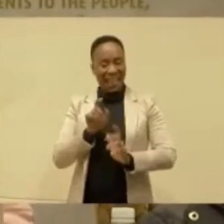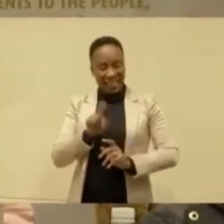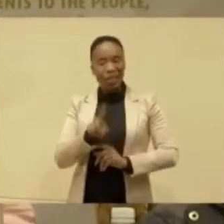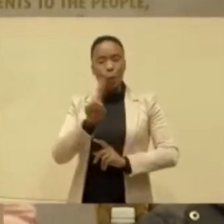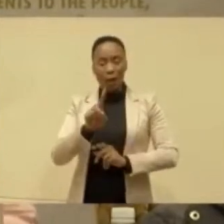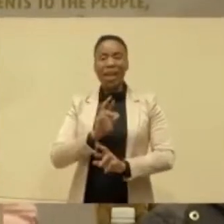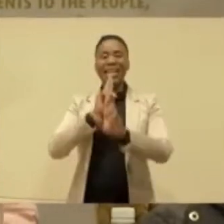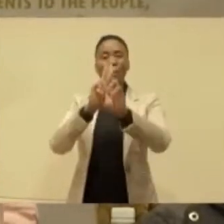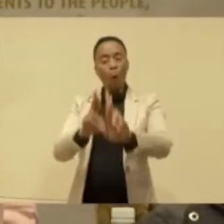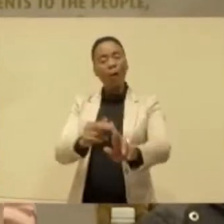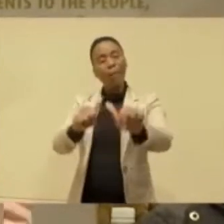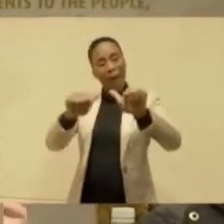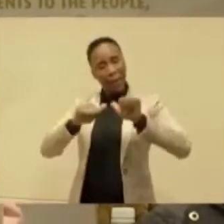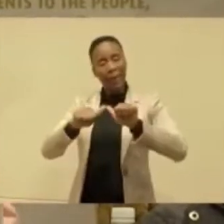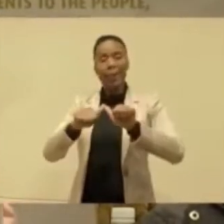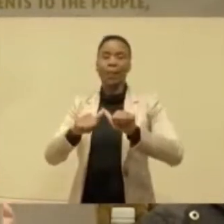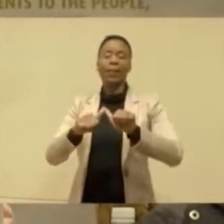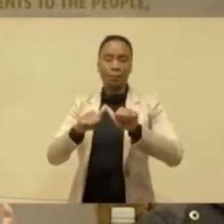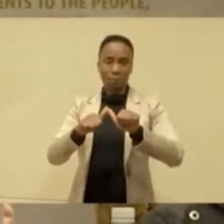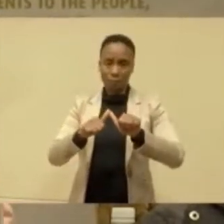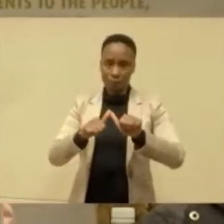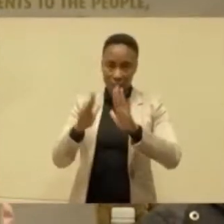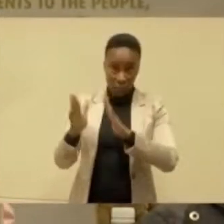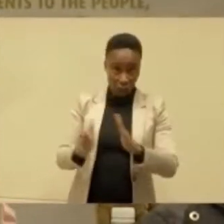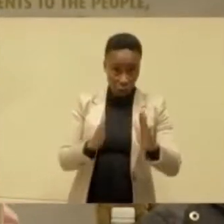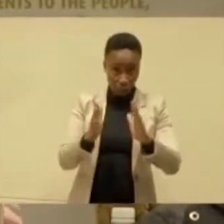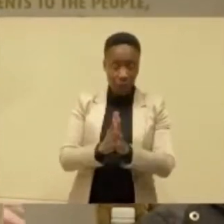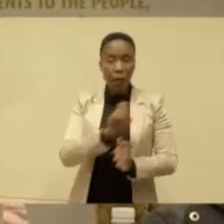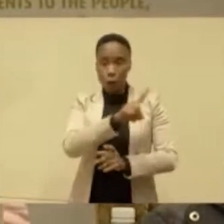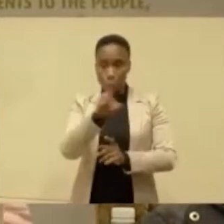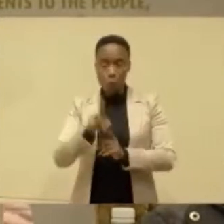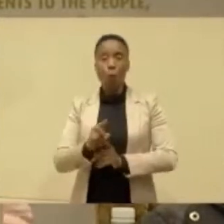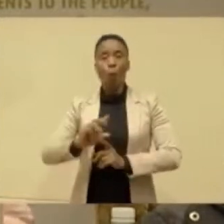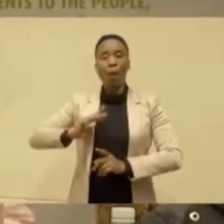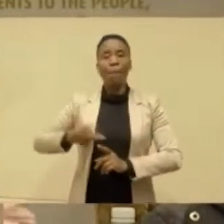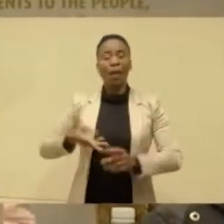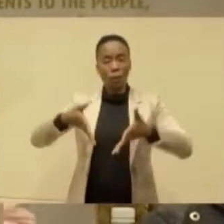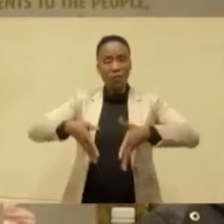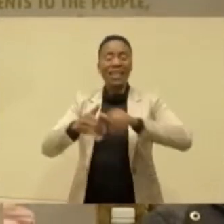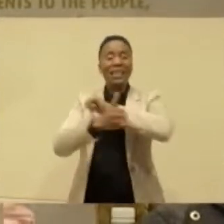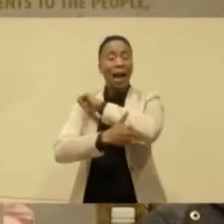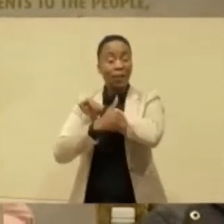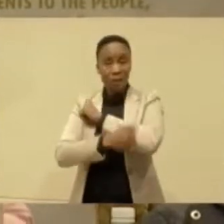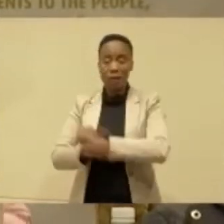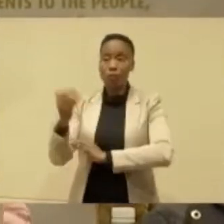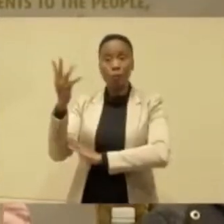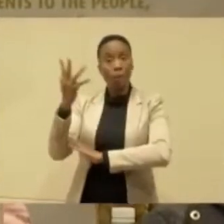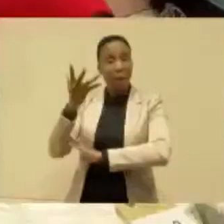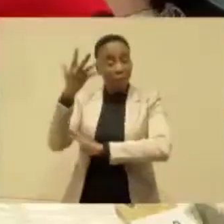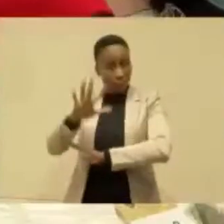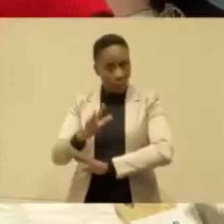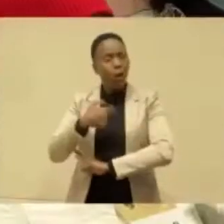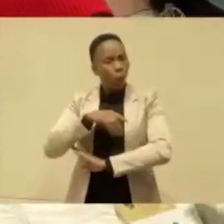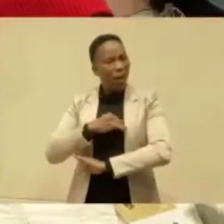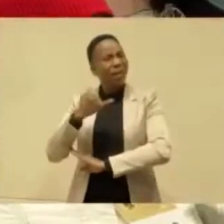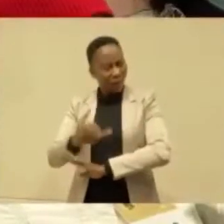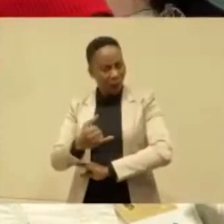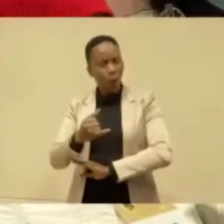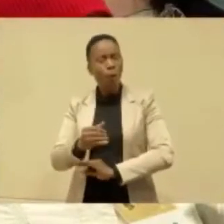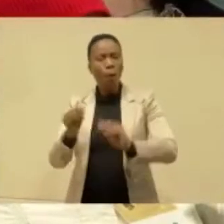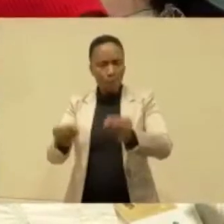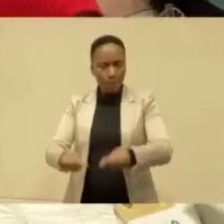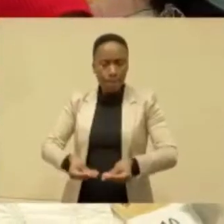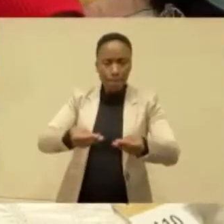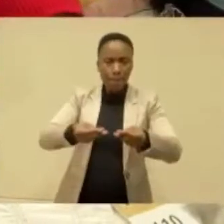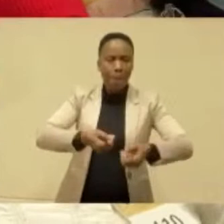back session you have spoken as a woman of the country we are bringing your representatives